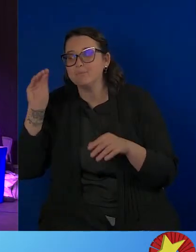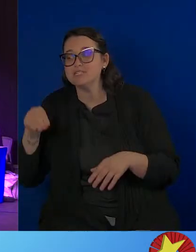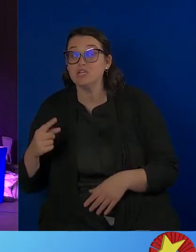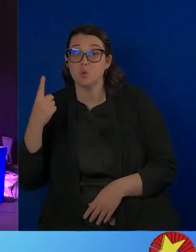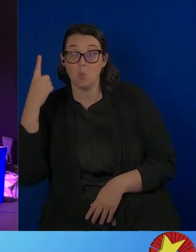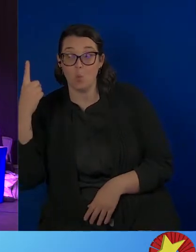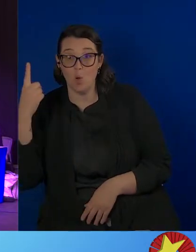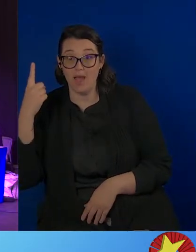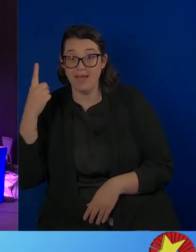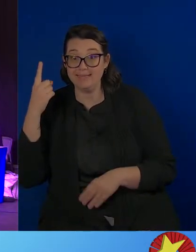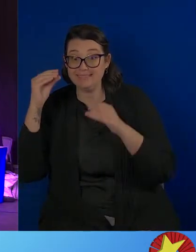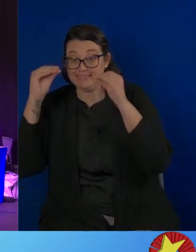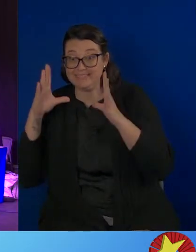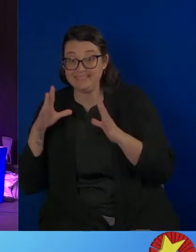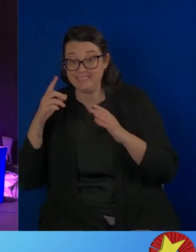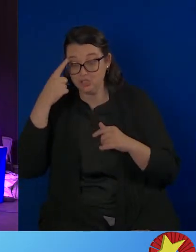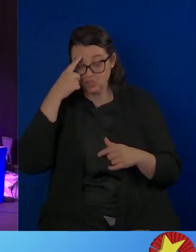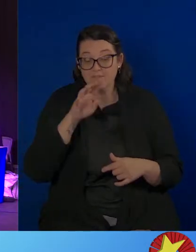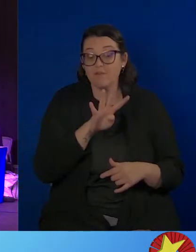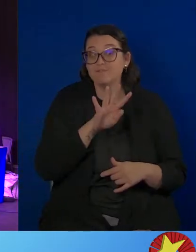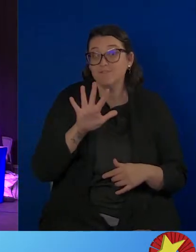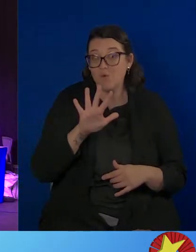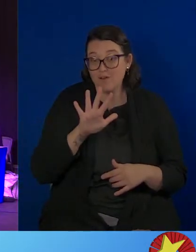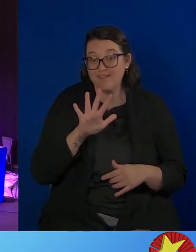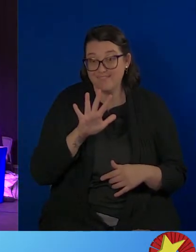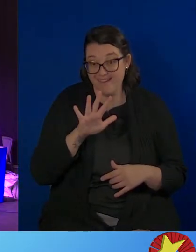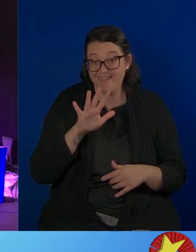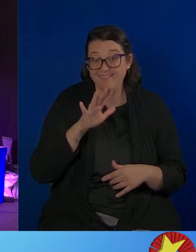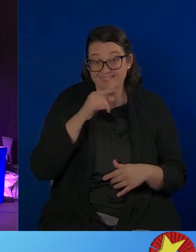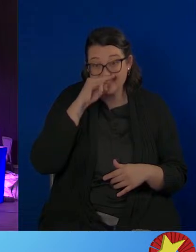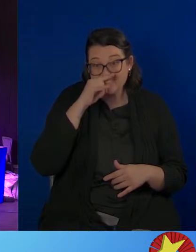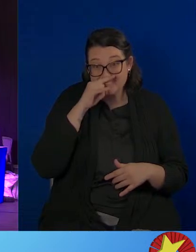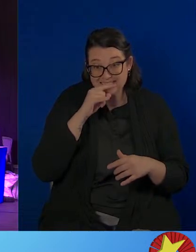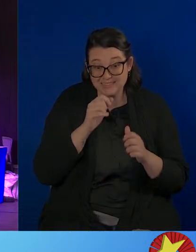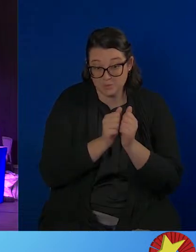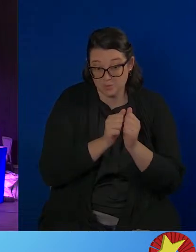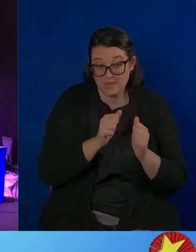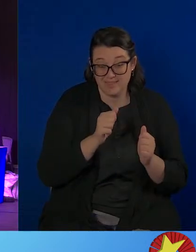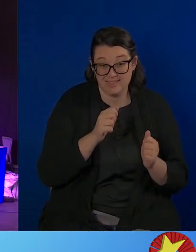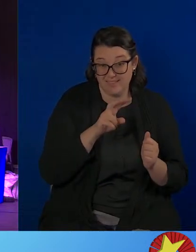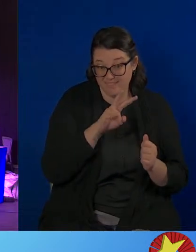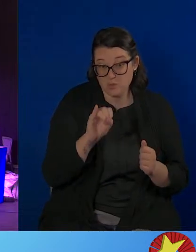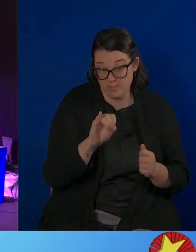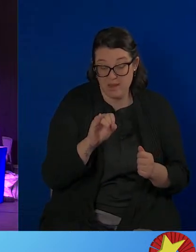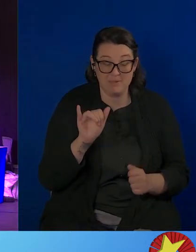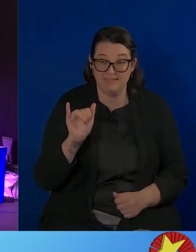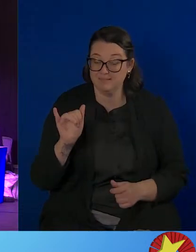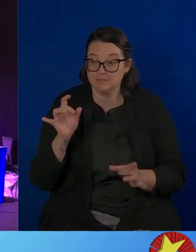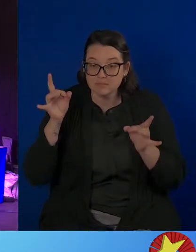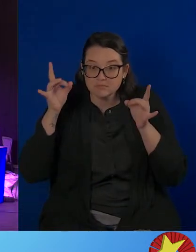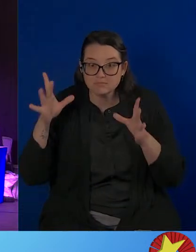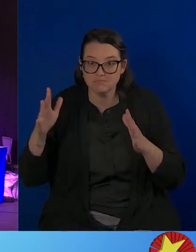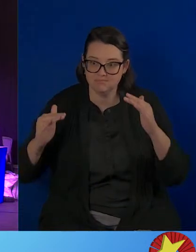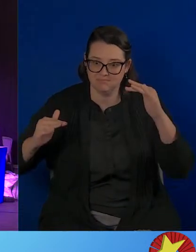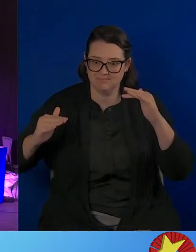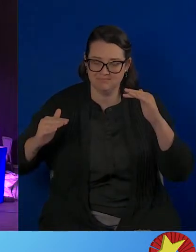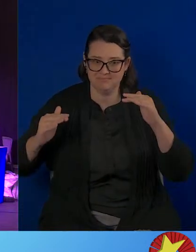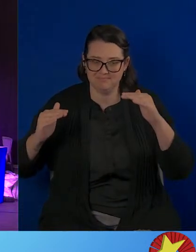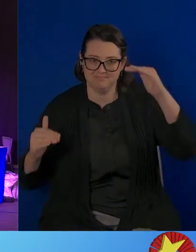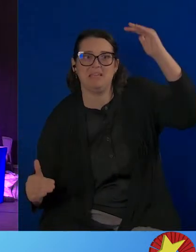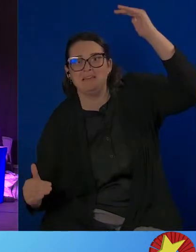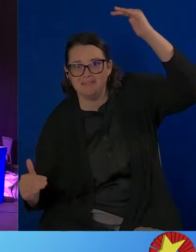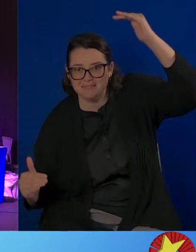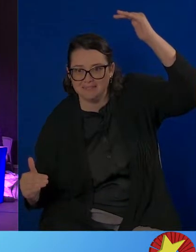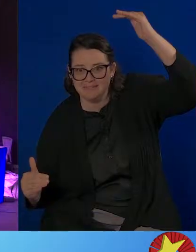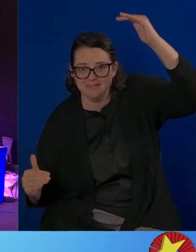teacher for every 45 children that have a visual impairment. Even more appalling. As I look at how those children are served, I